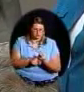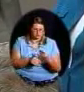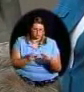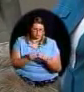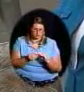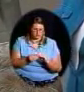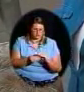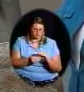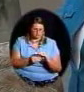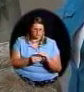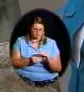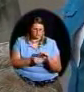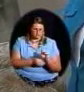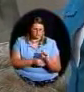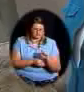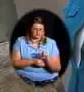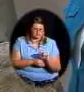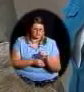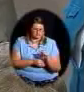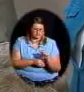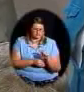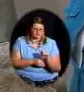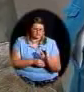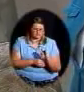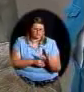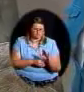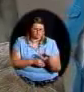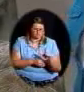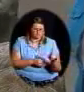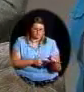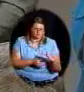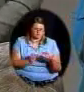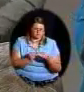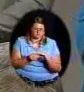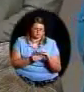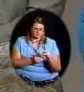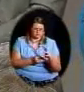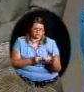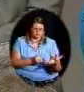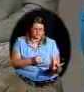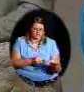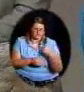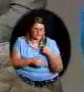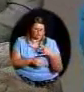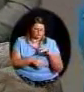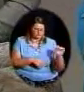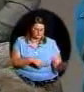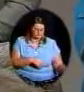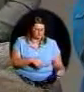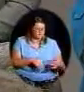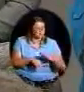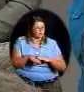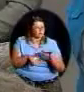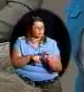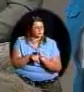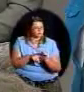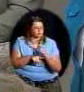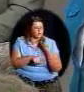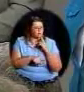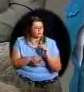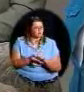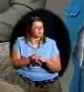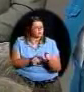Senate Bill 68. Yesterday I was in Topeka on that training, and every